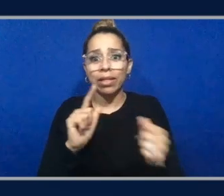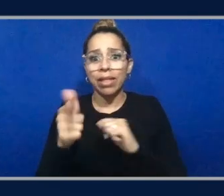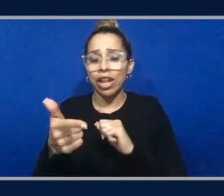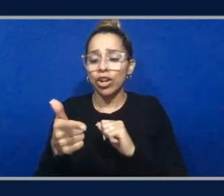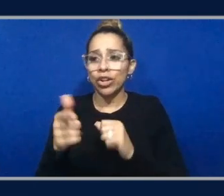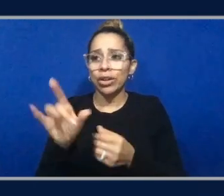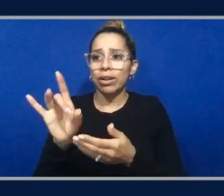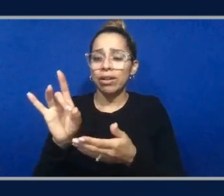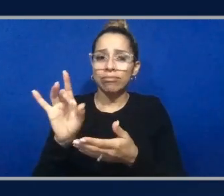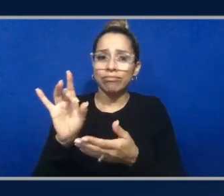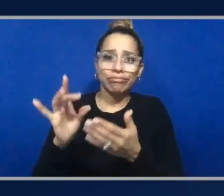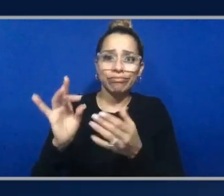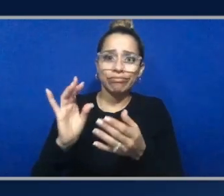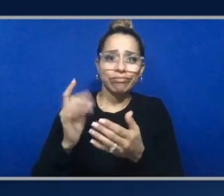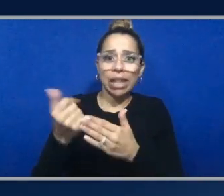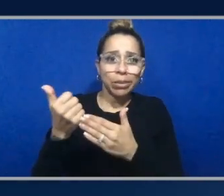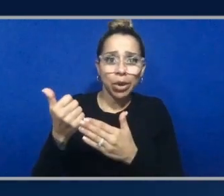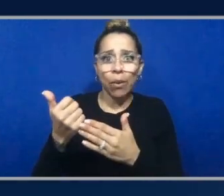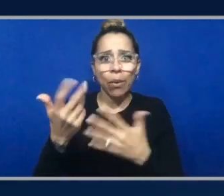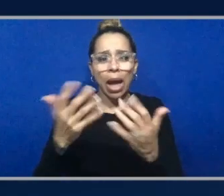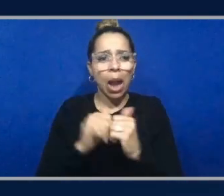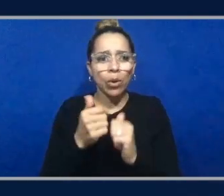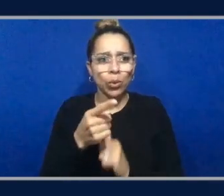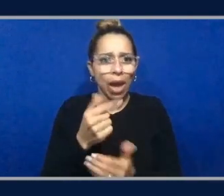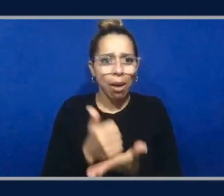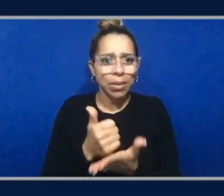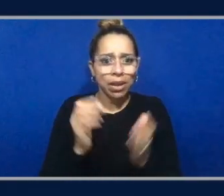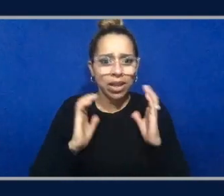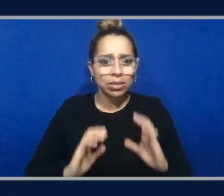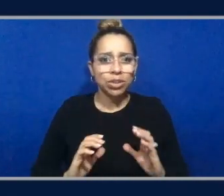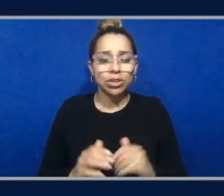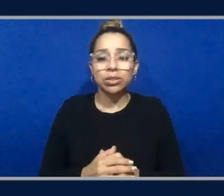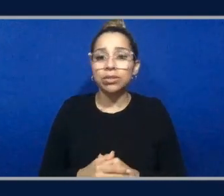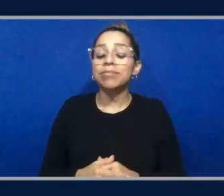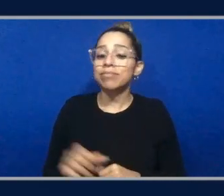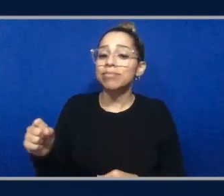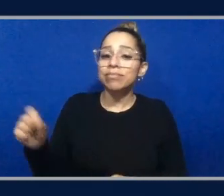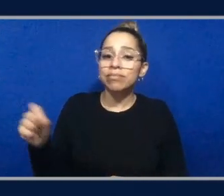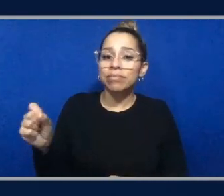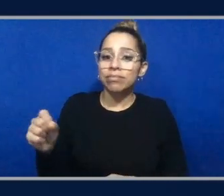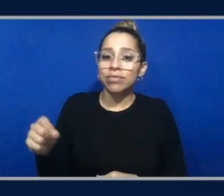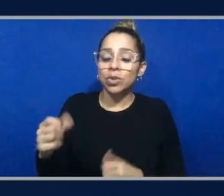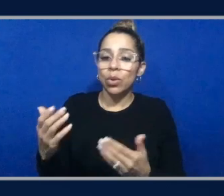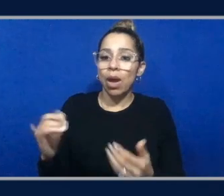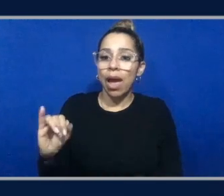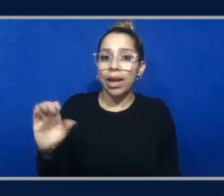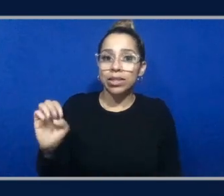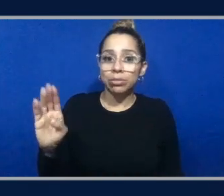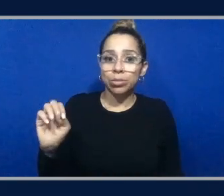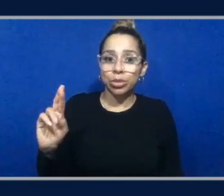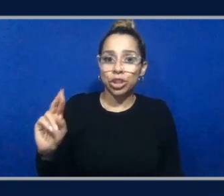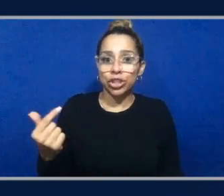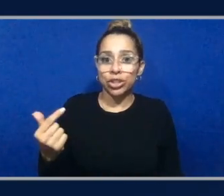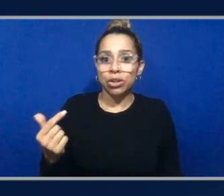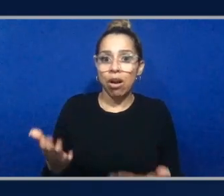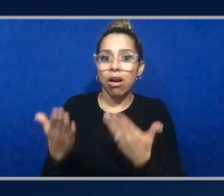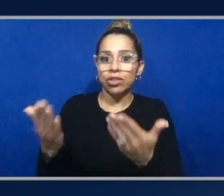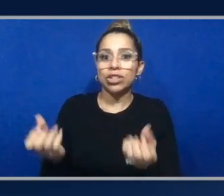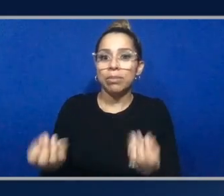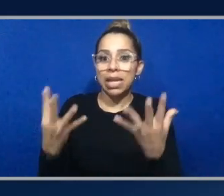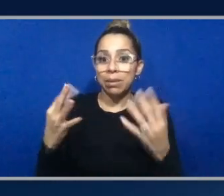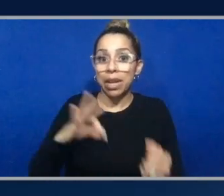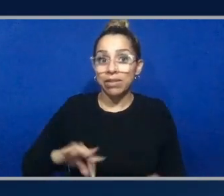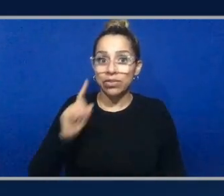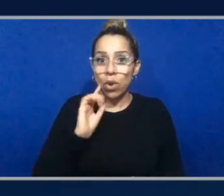customers with that challenge? Yeah, so Iceberg offers a lot of benefits to our customers, right? And one of the things about Iceberg is